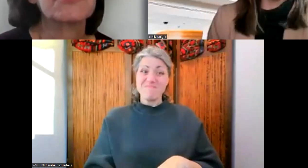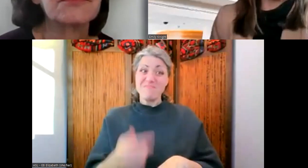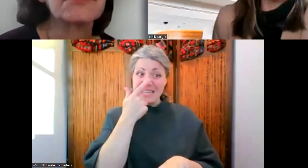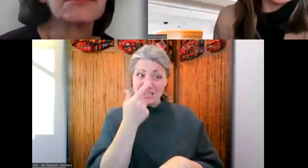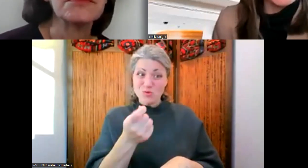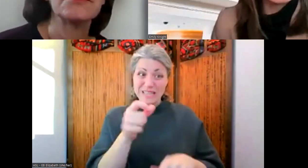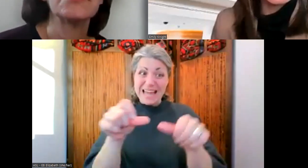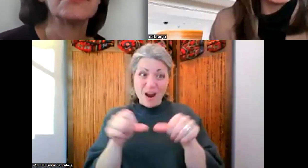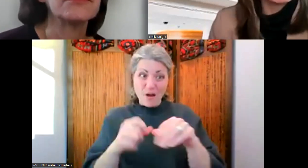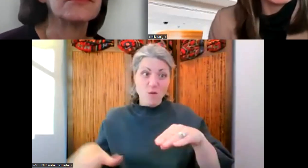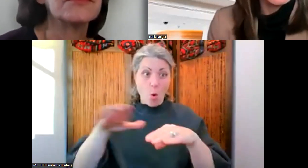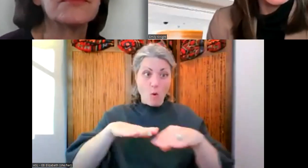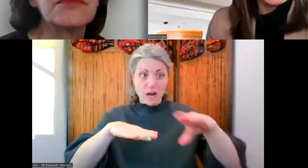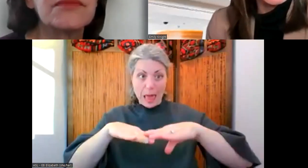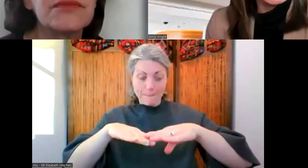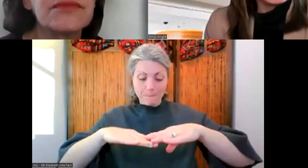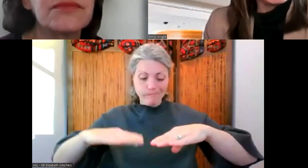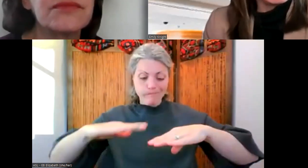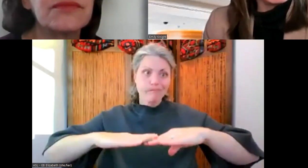interesting area of overlap. So.